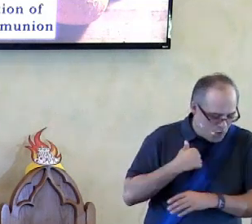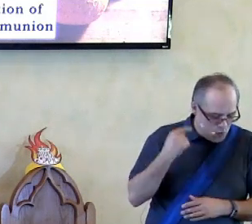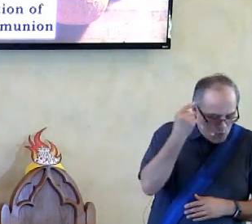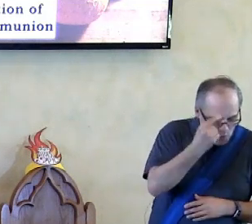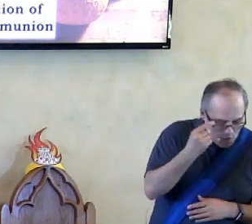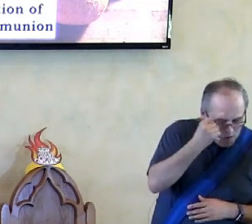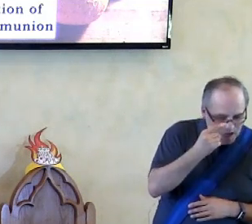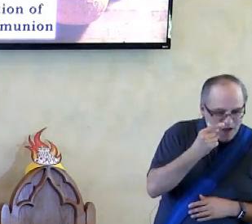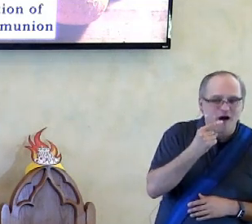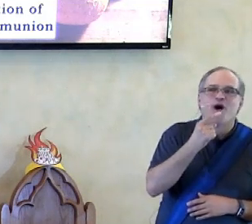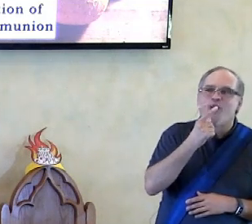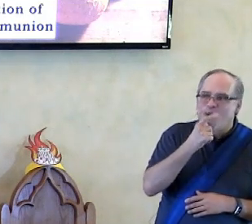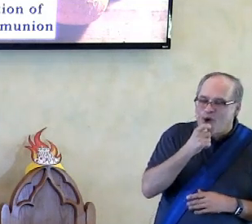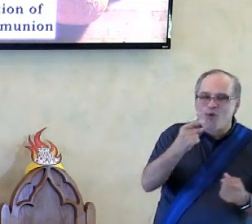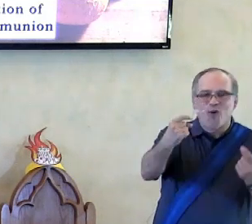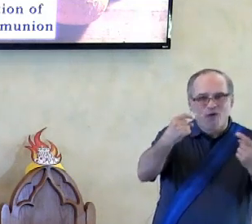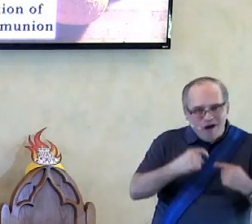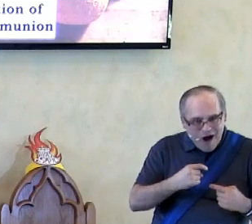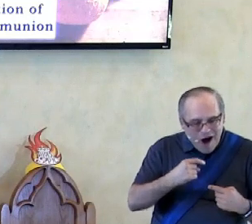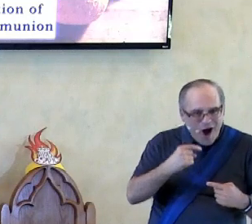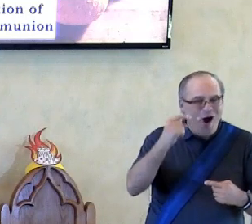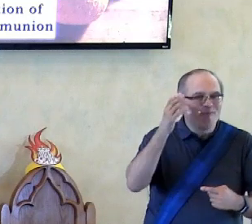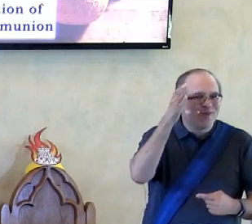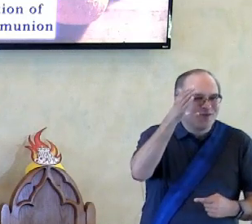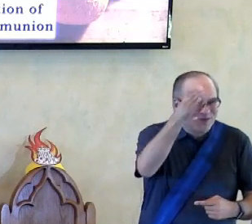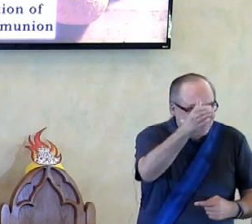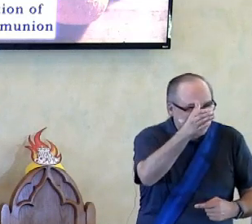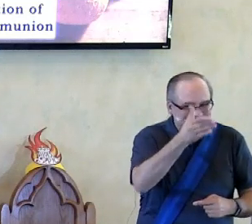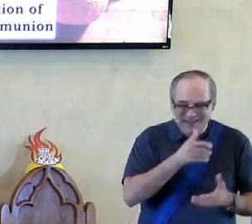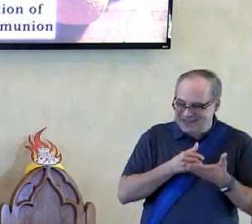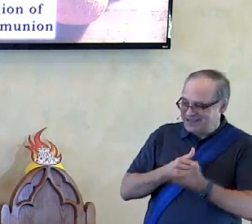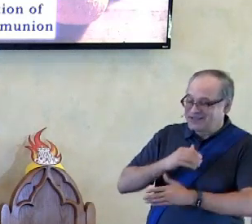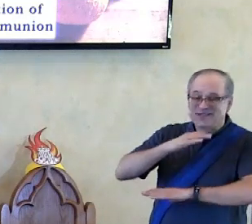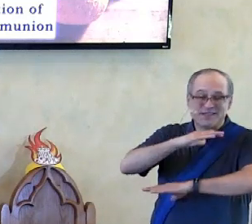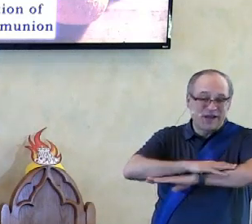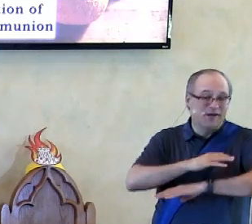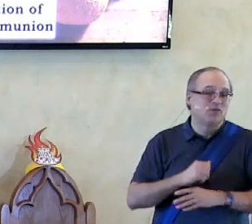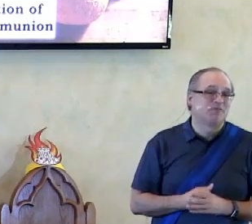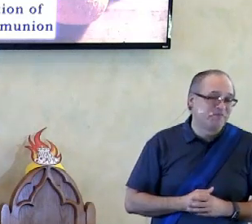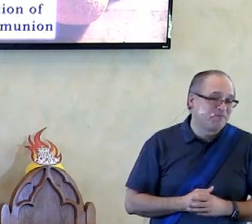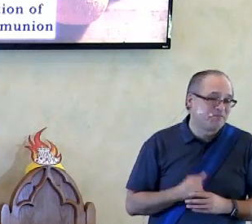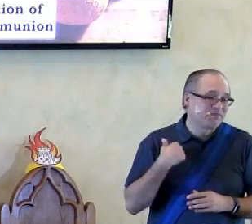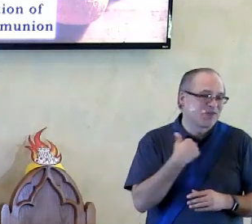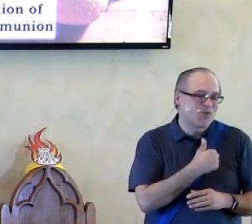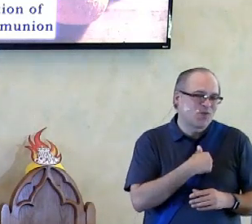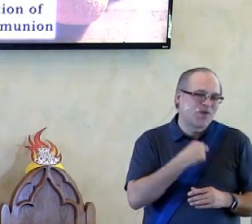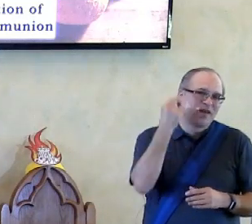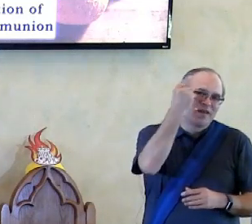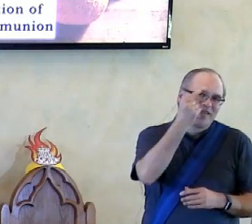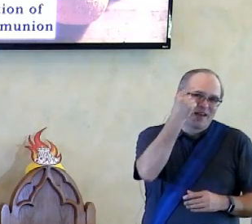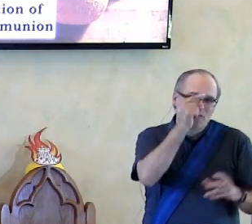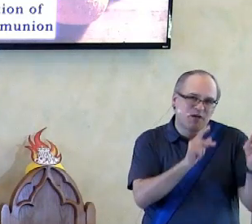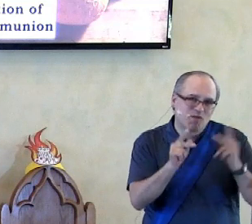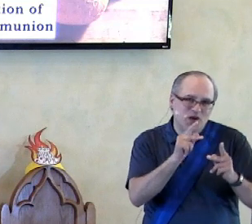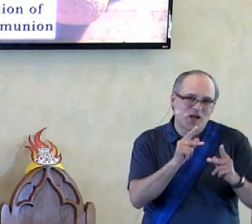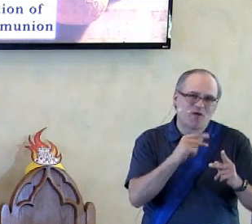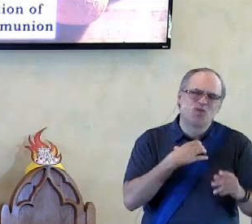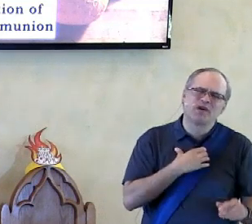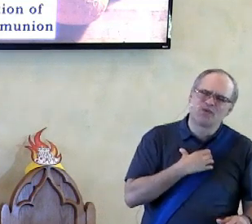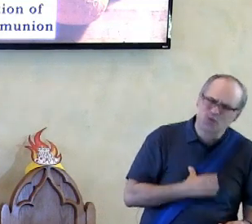who will come in the future to this table. We think about those who we wish would feel